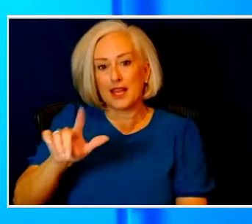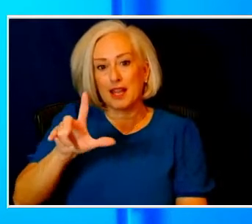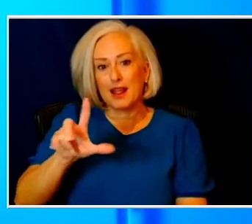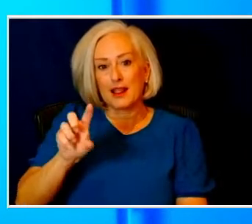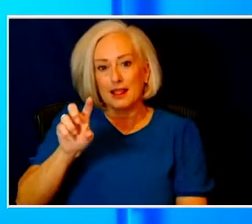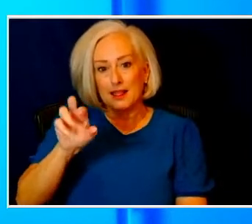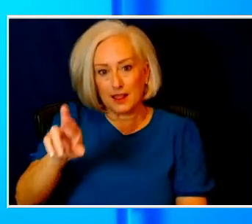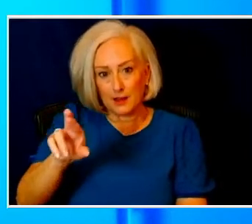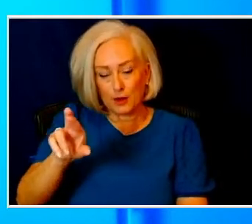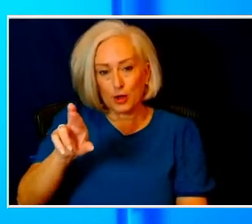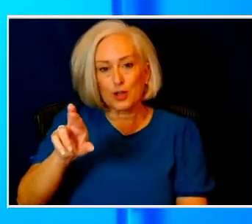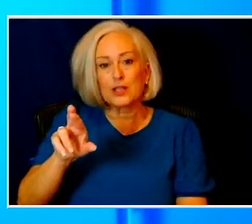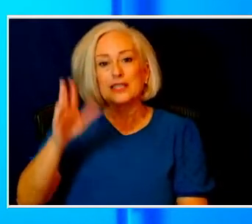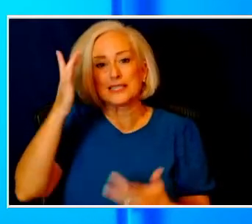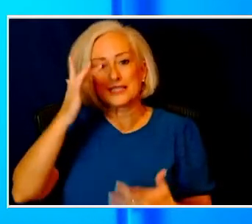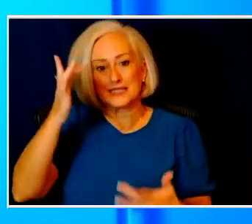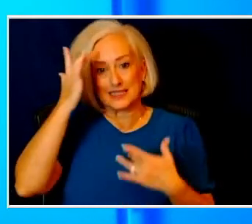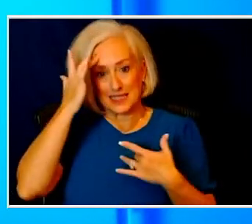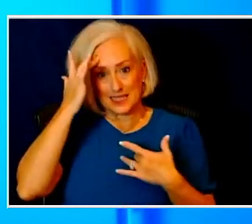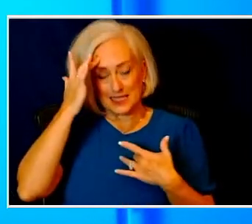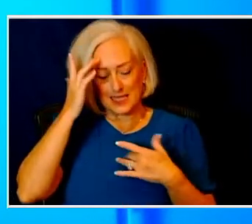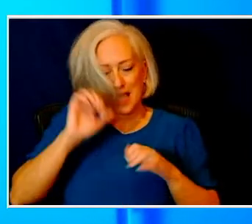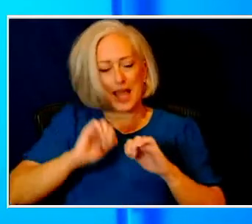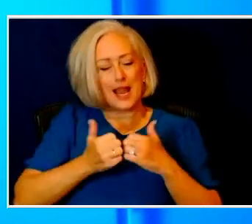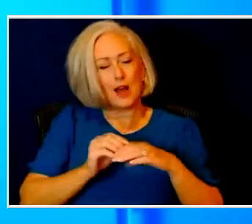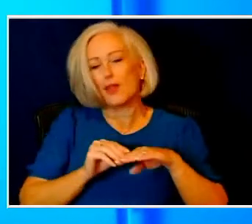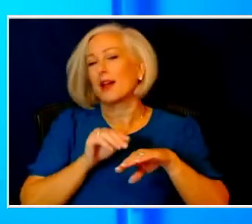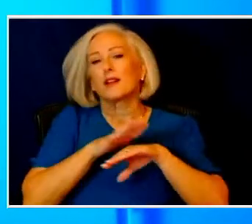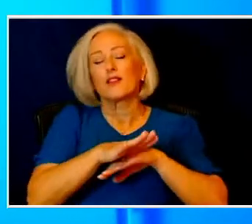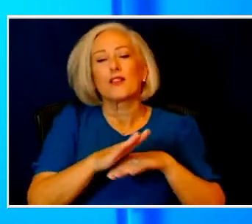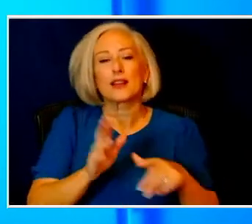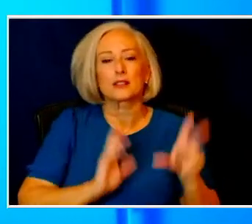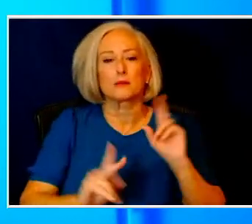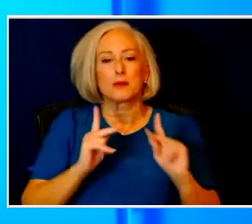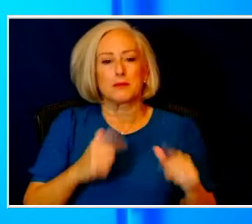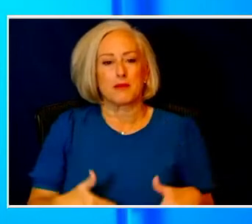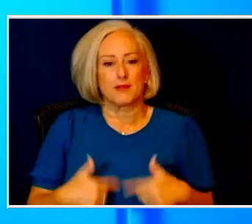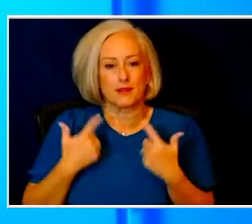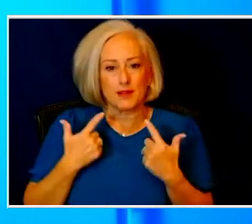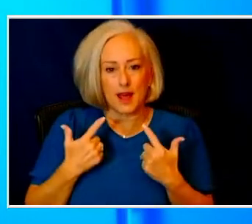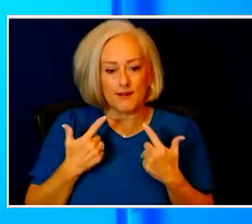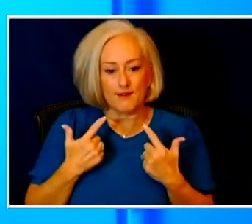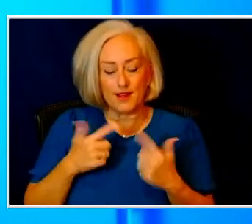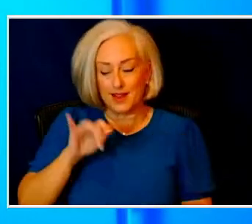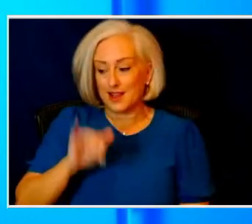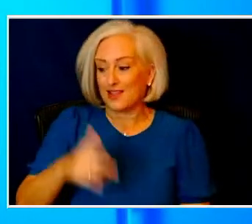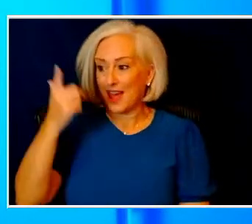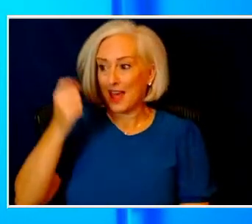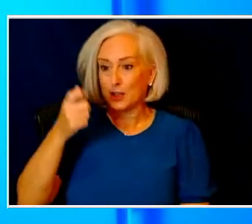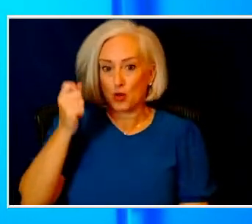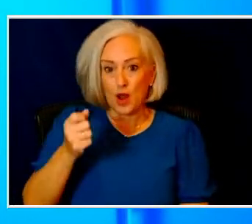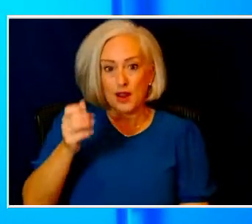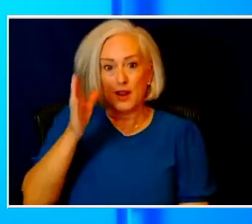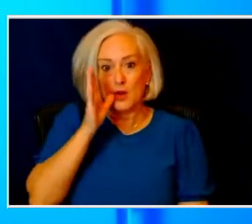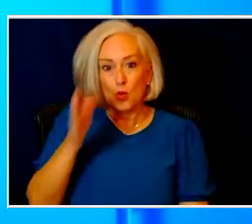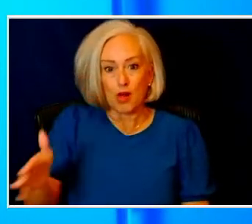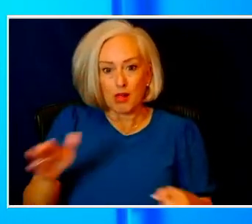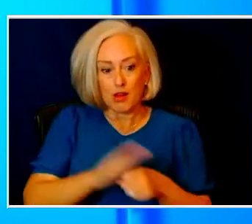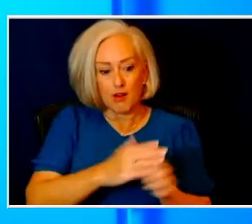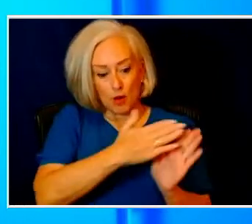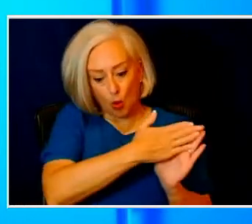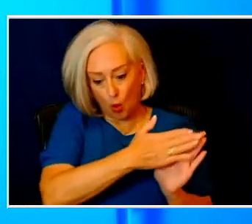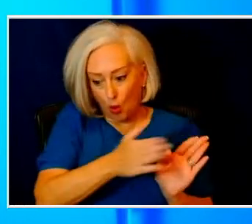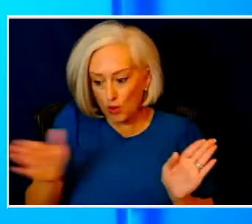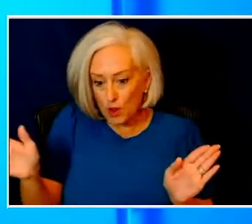the grant is trying to cover this whole spectrum, from people who are more or less healthy but need to lose weight to remain